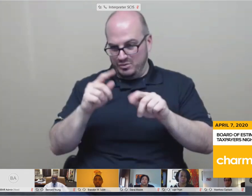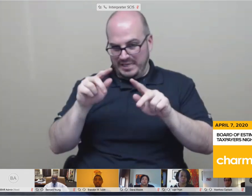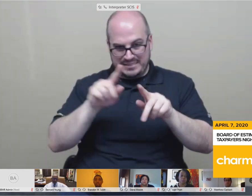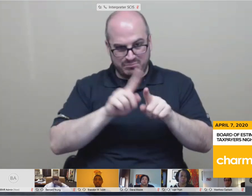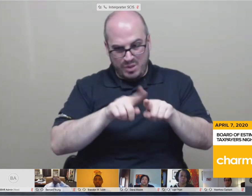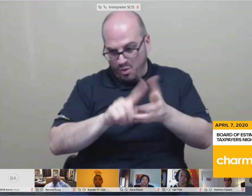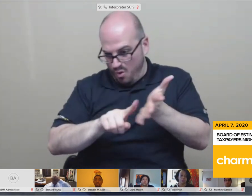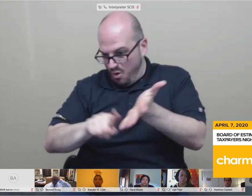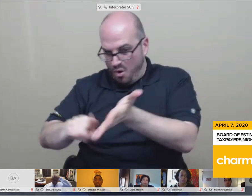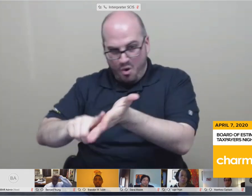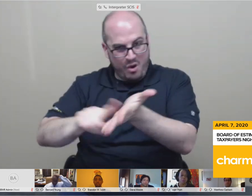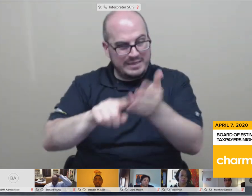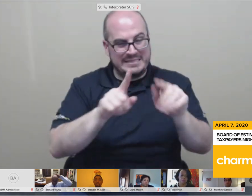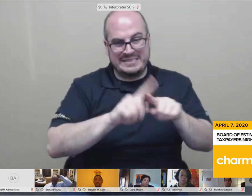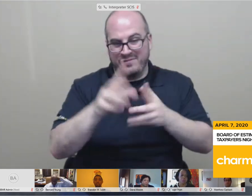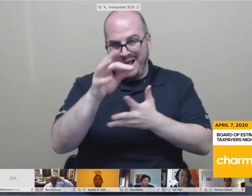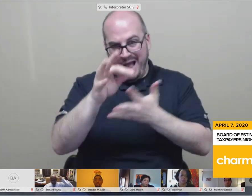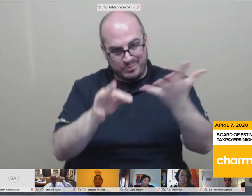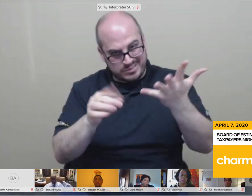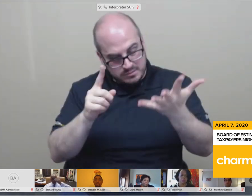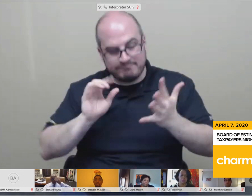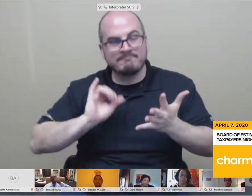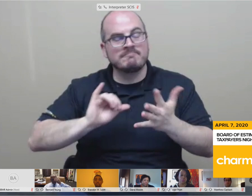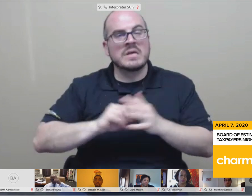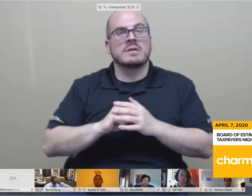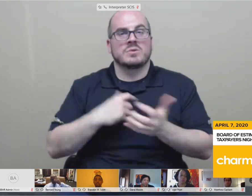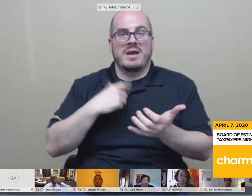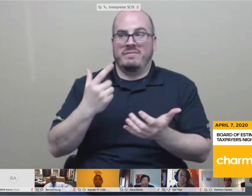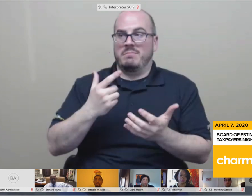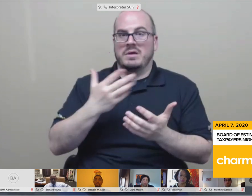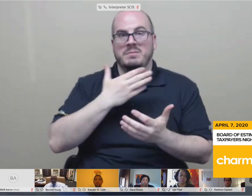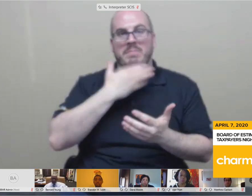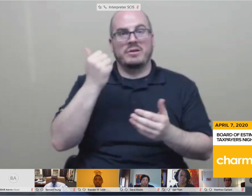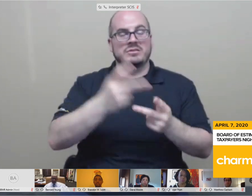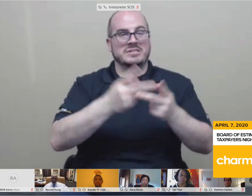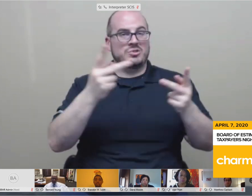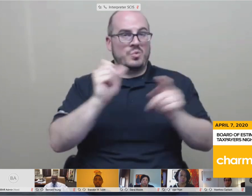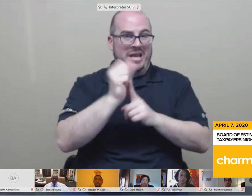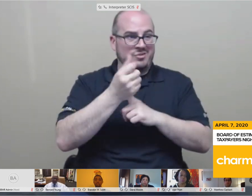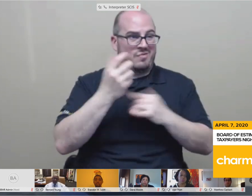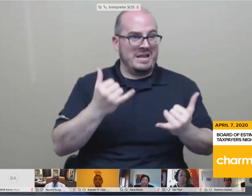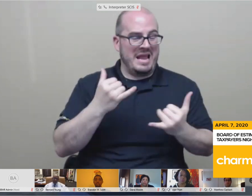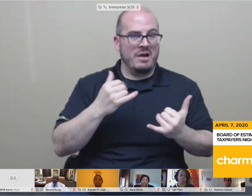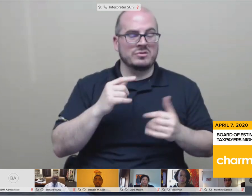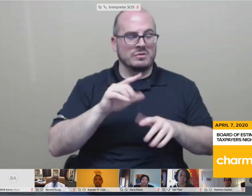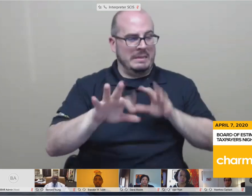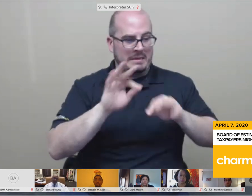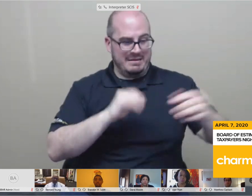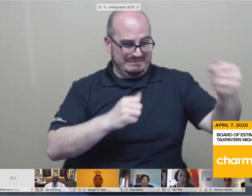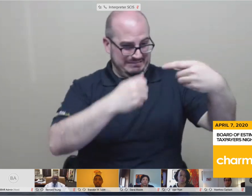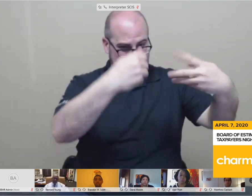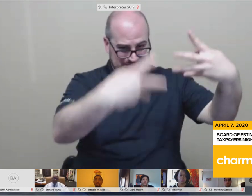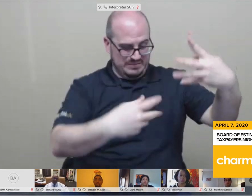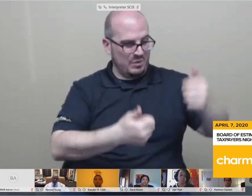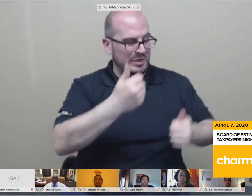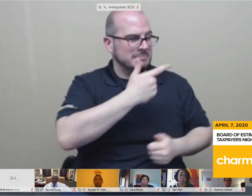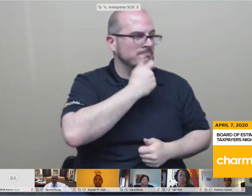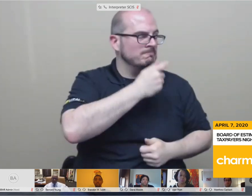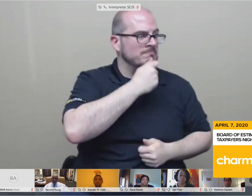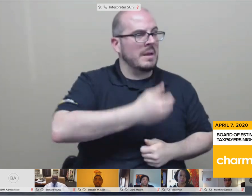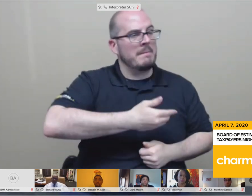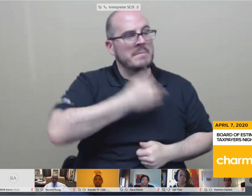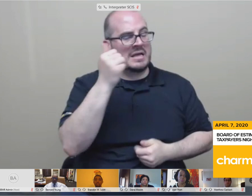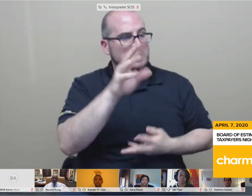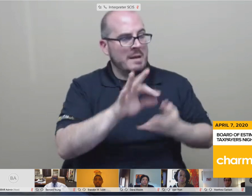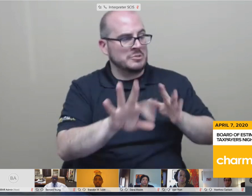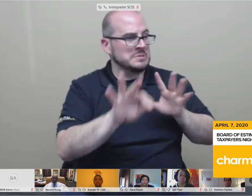21. So I feel like we're in a much better position where we at least have the options. It's just a matter of sorting through them and choosing, which ones will have the least impact